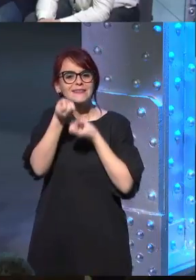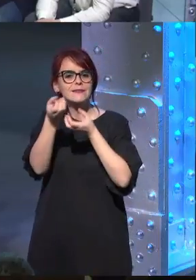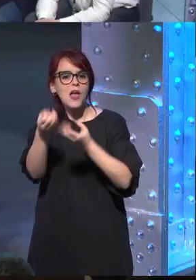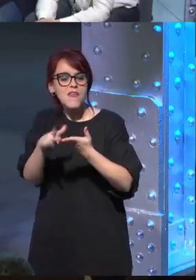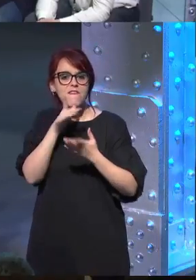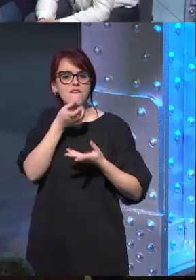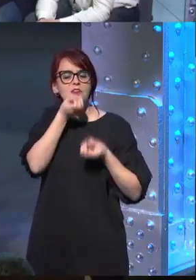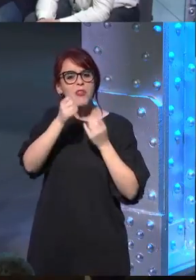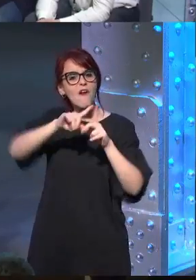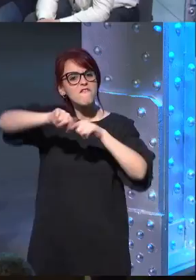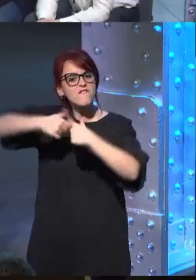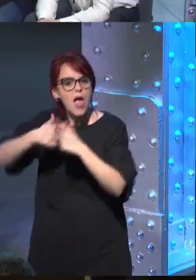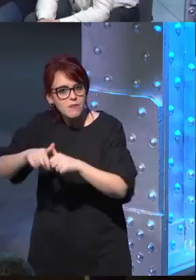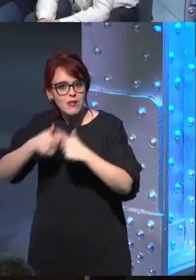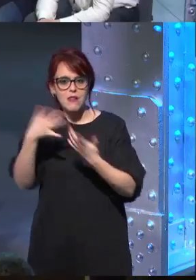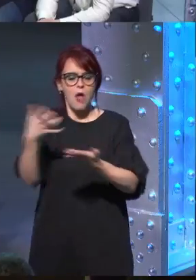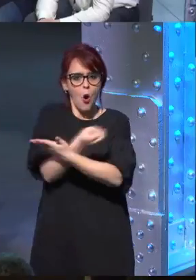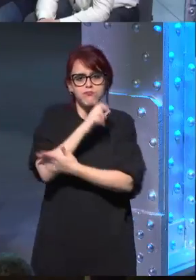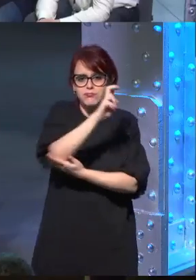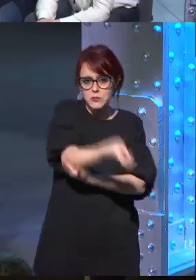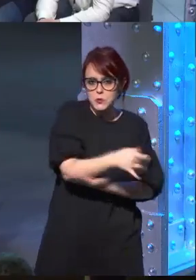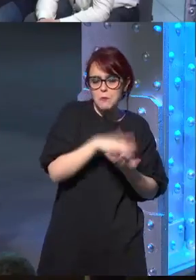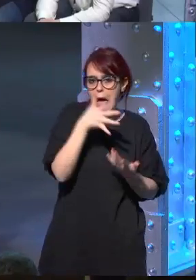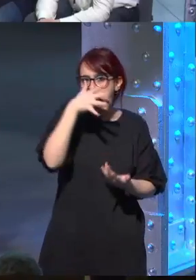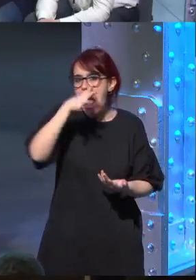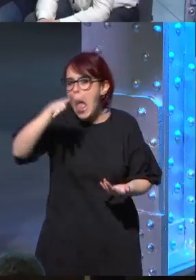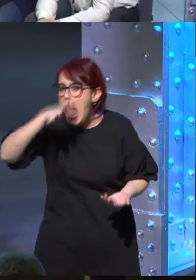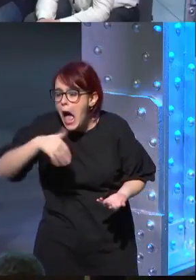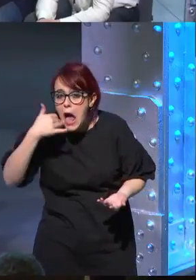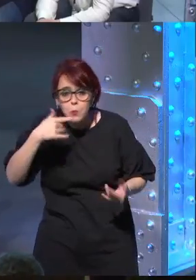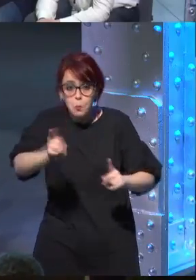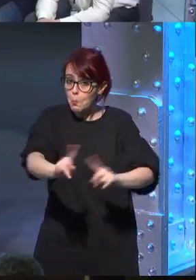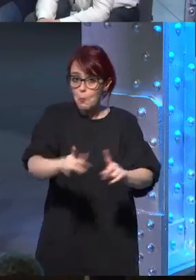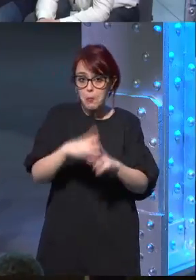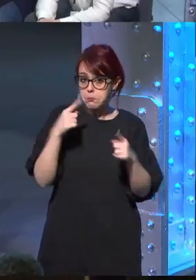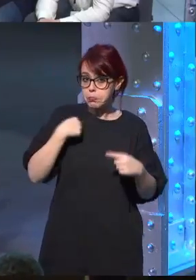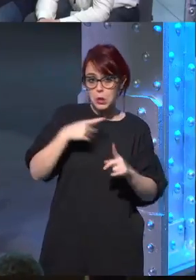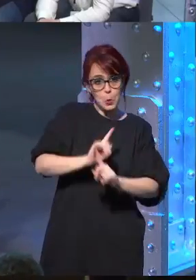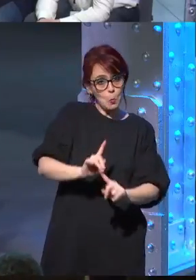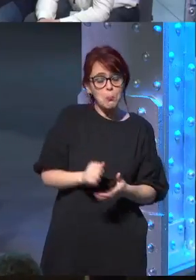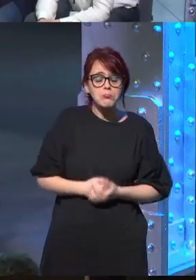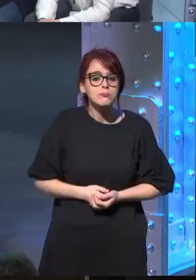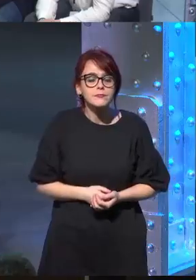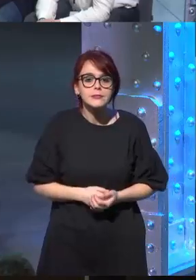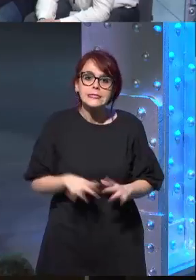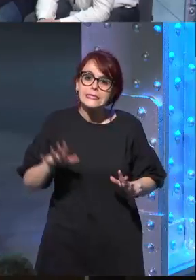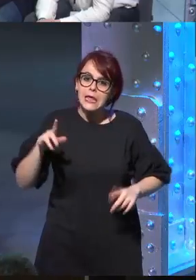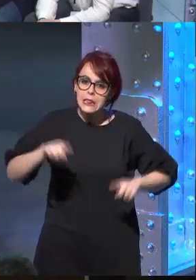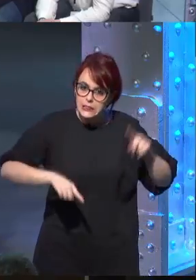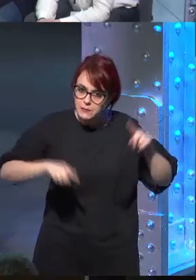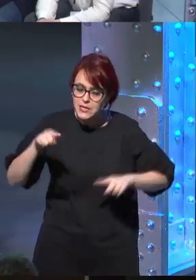And have you been told about giving information that you shouldn't have given? No, we haven't. We